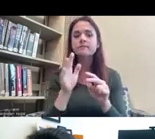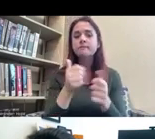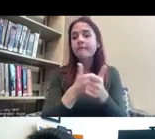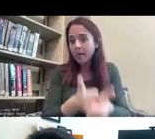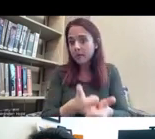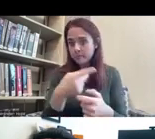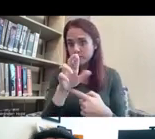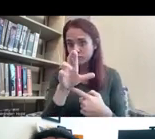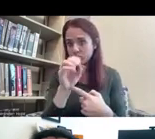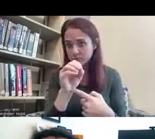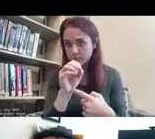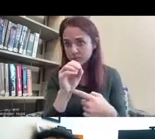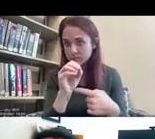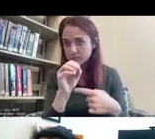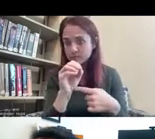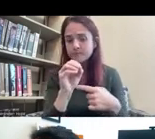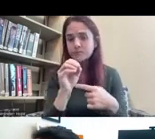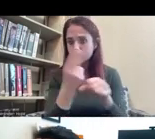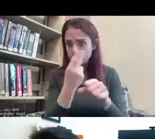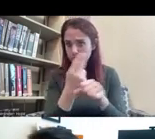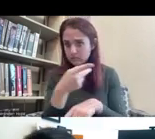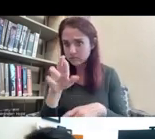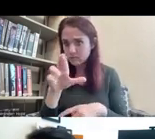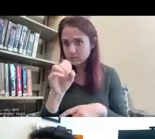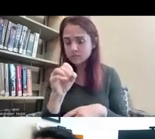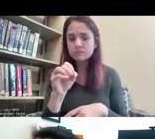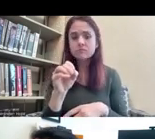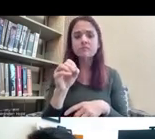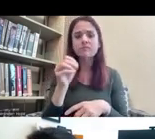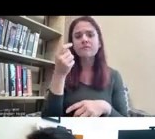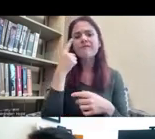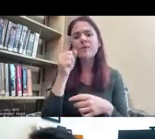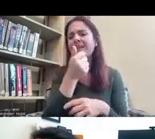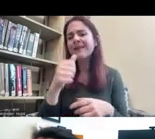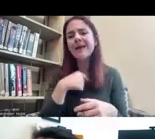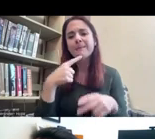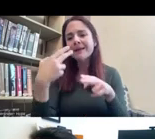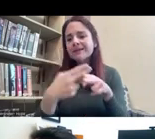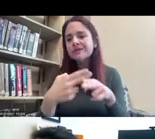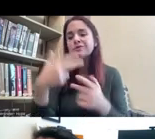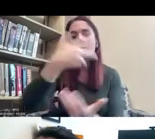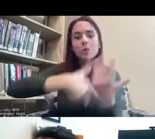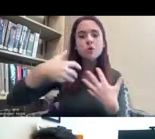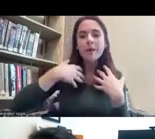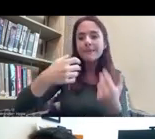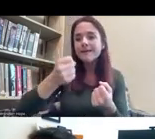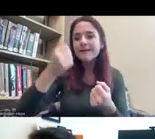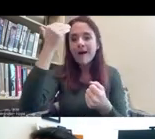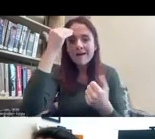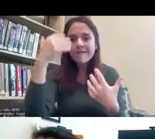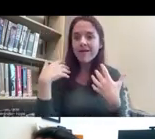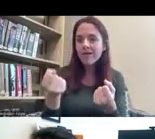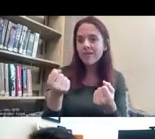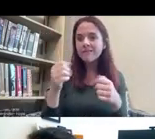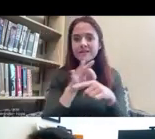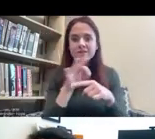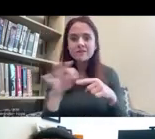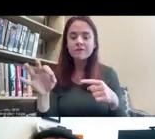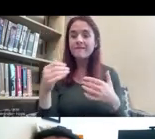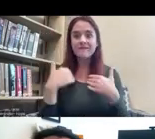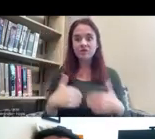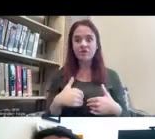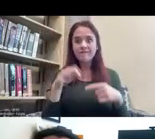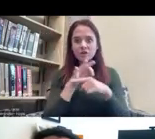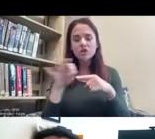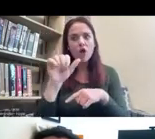report outcomes for things that I mentioned, so like social well-being, cognitive health, physical function, and other